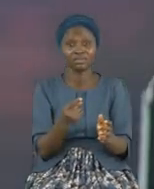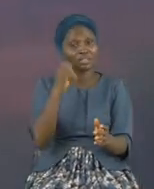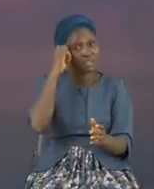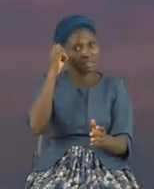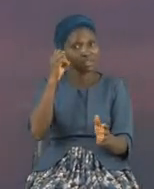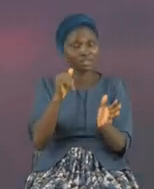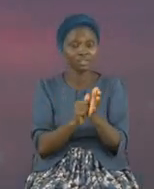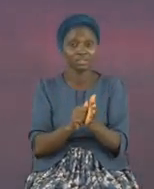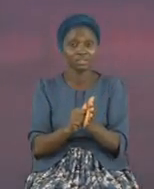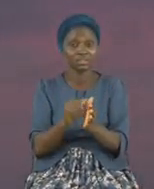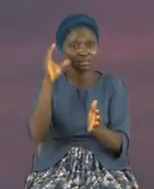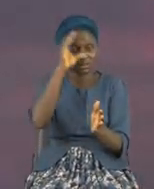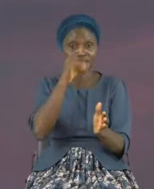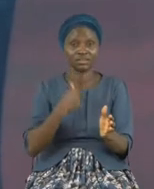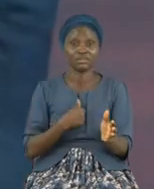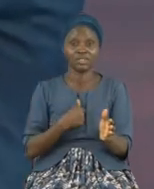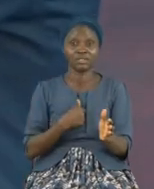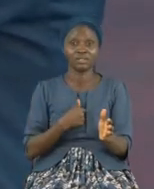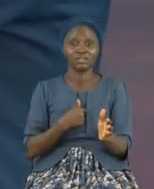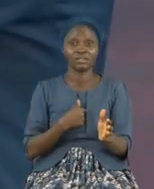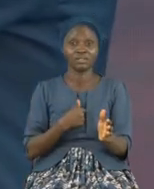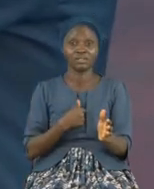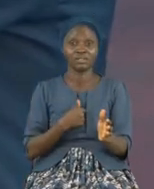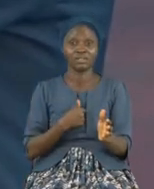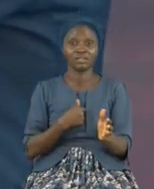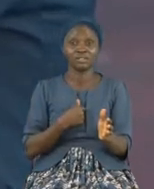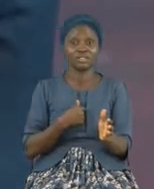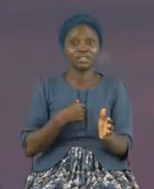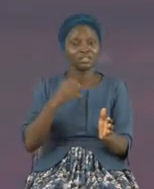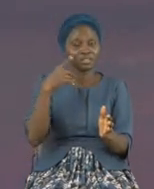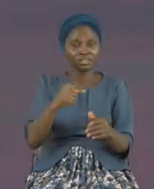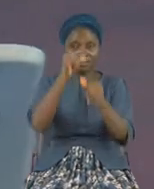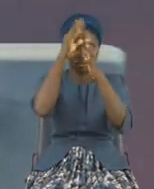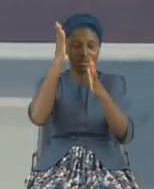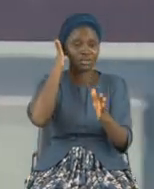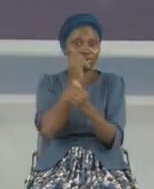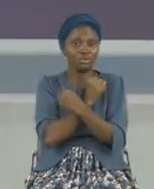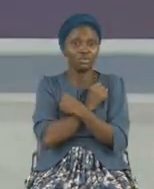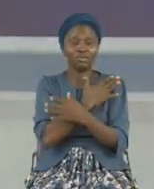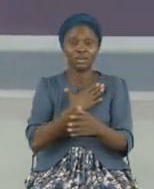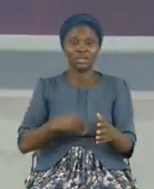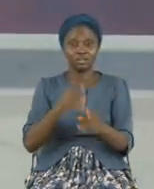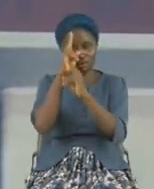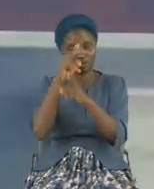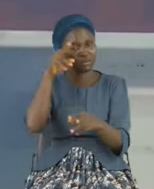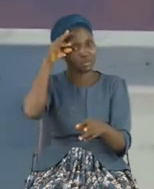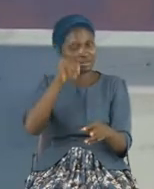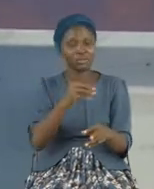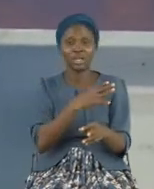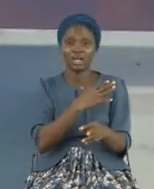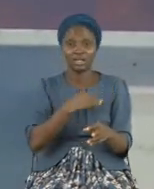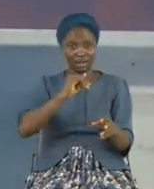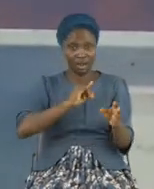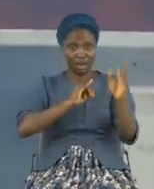me, the Father will love him and honor him, and I and my Father